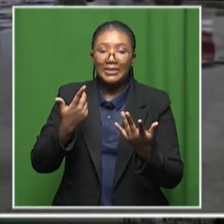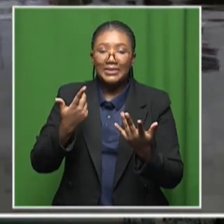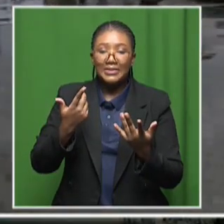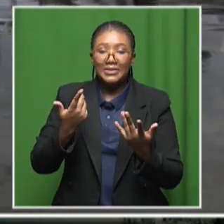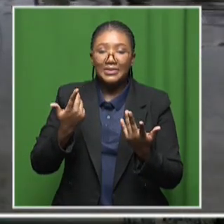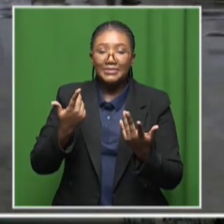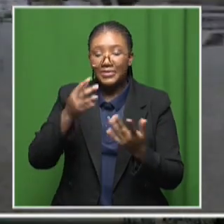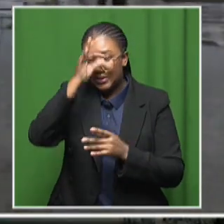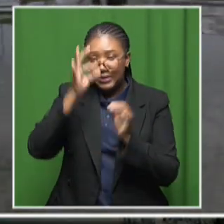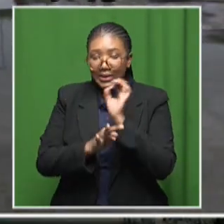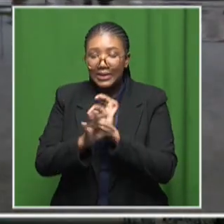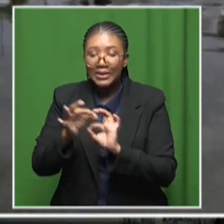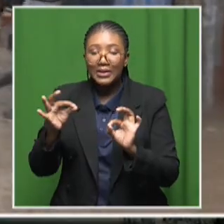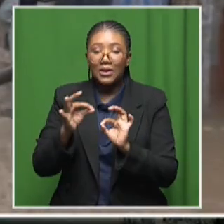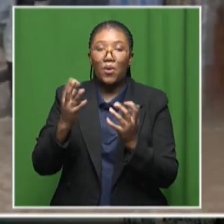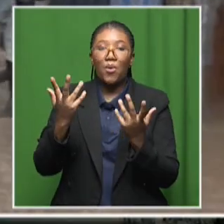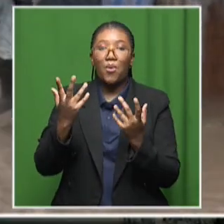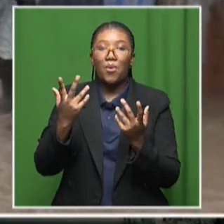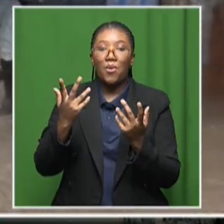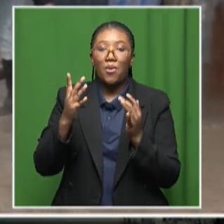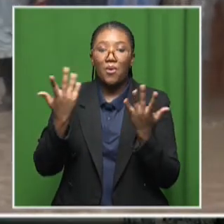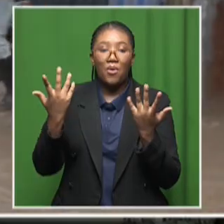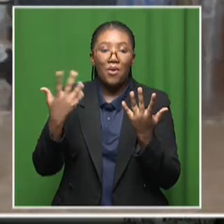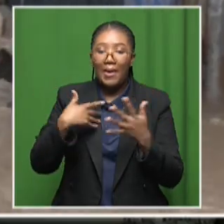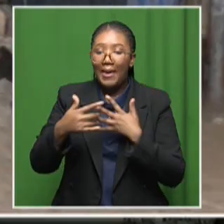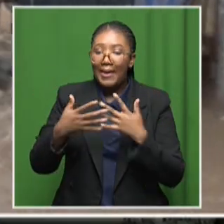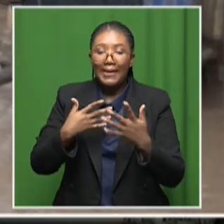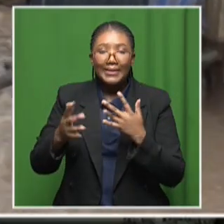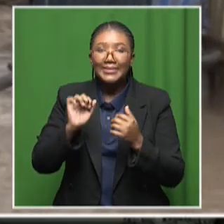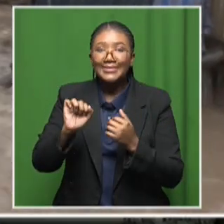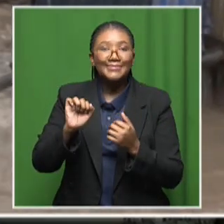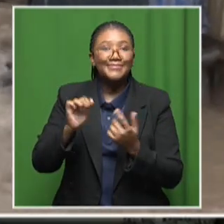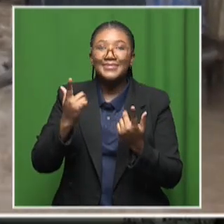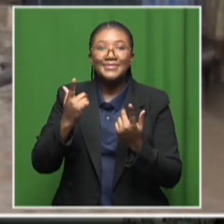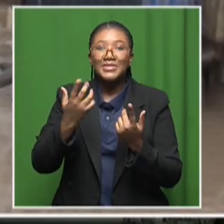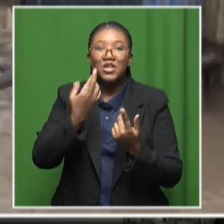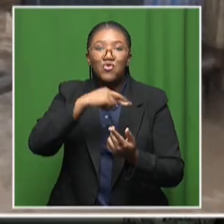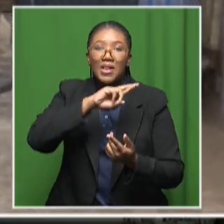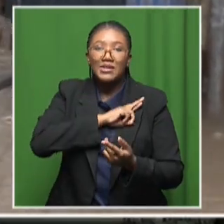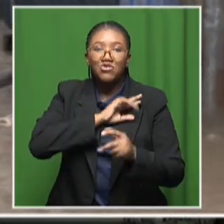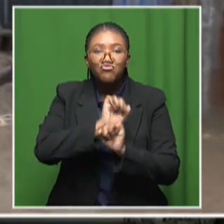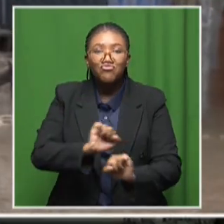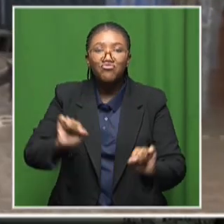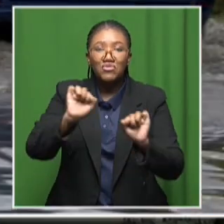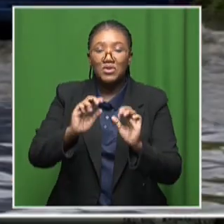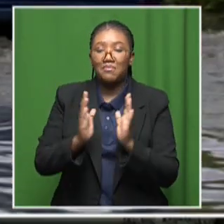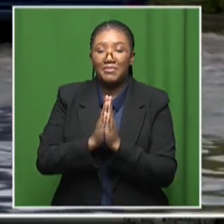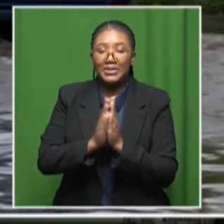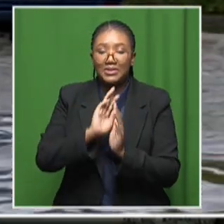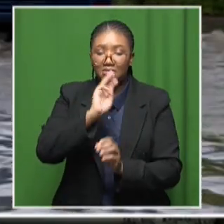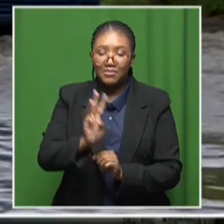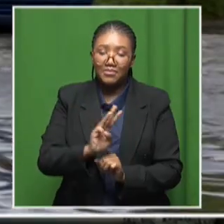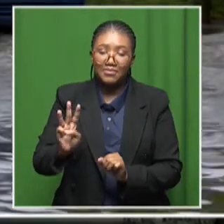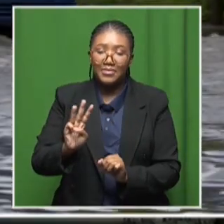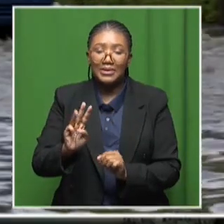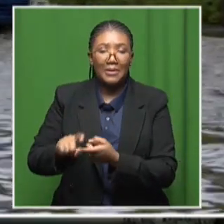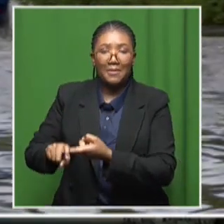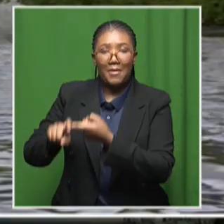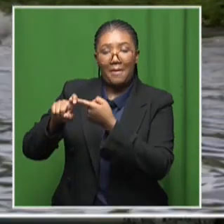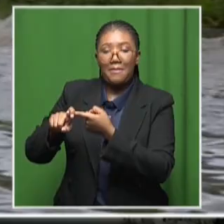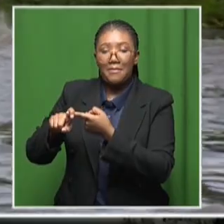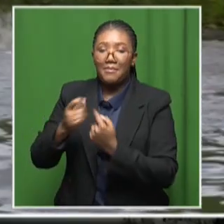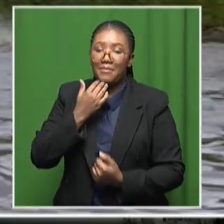got the water current is much more stronger now. The risk of one being washed away is much more high. So those are some